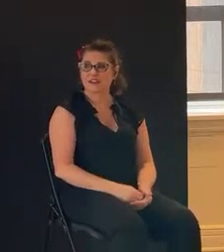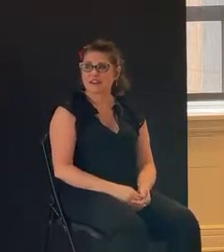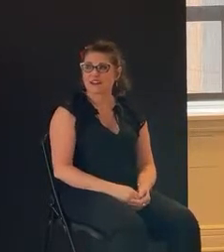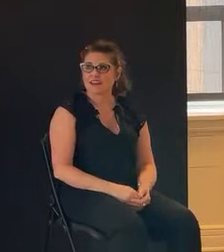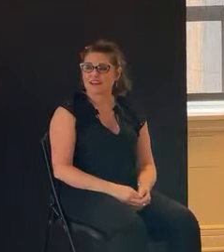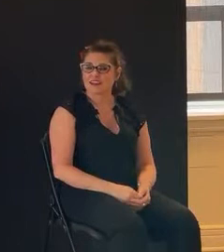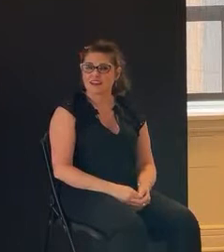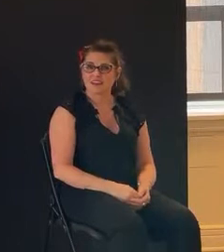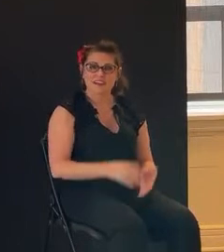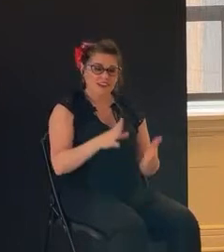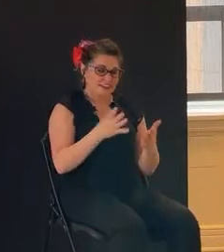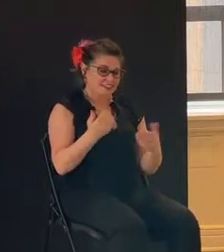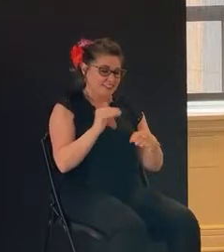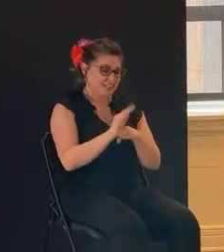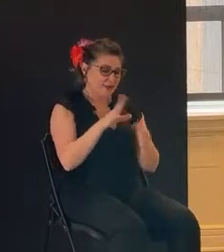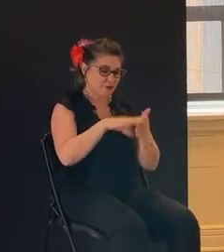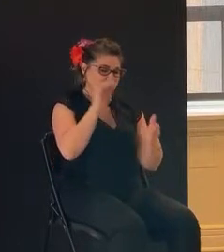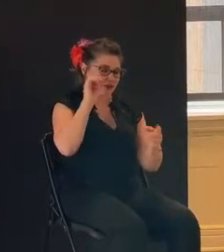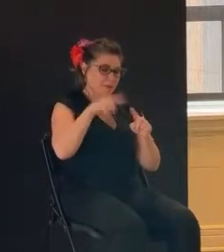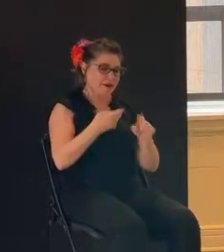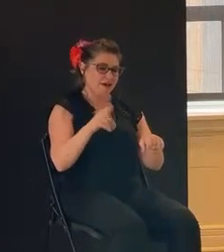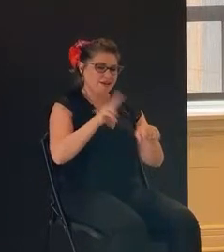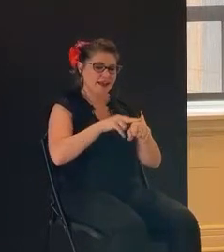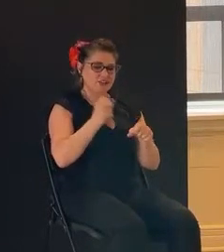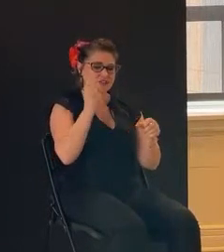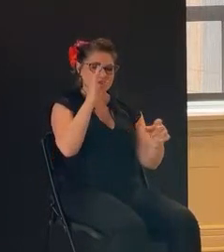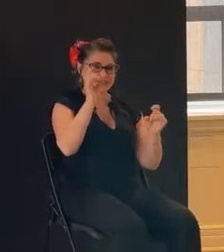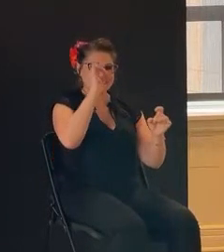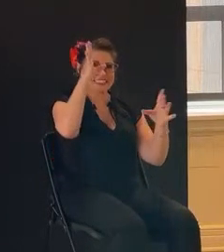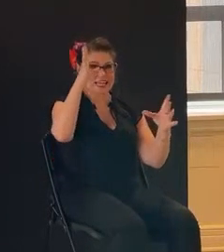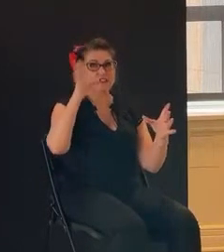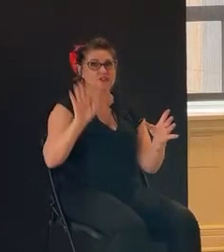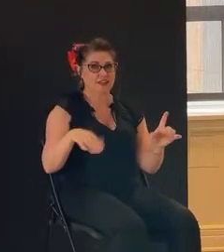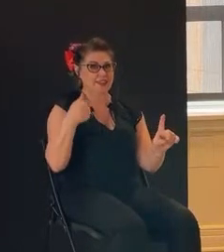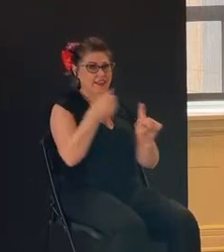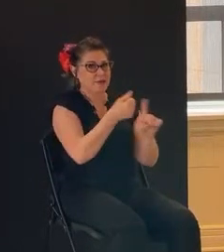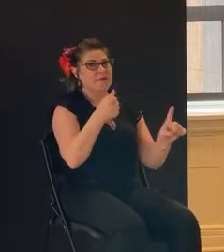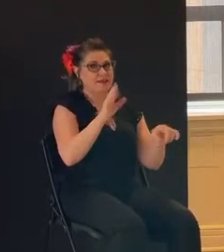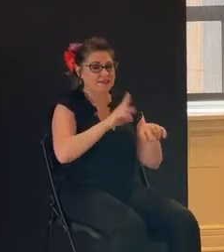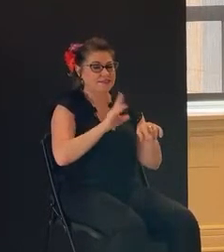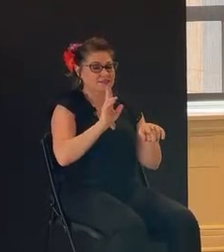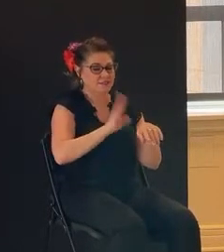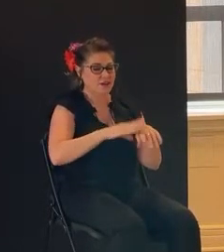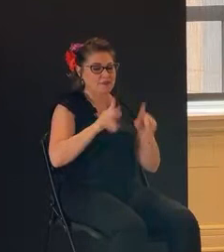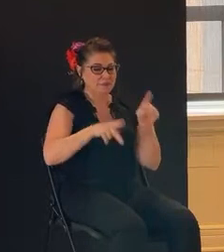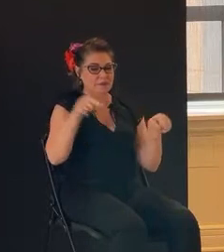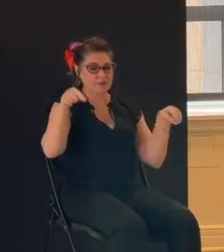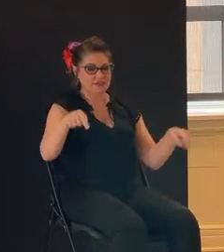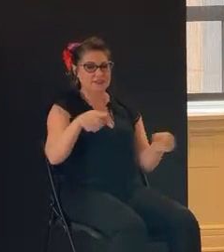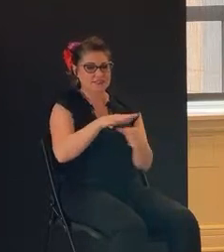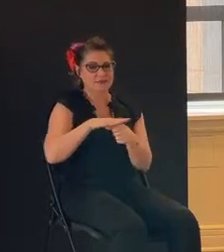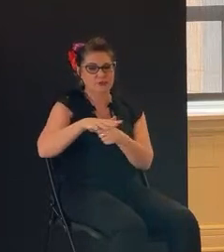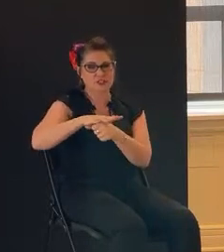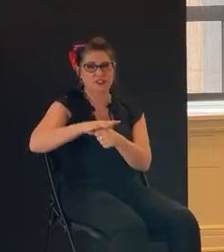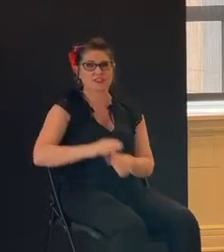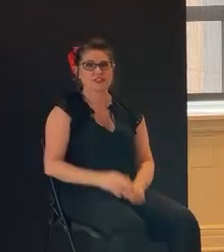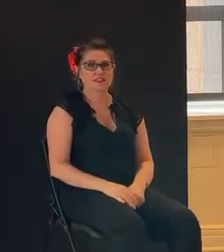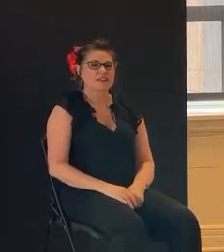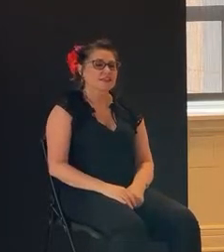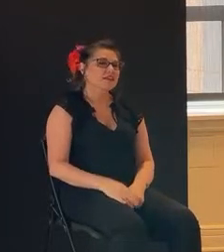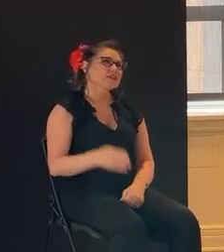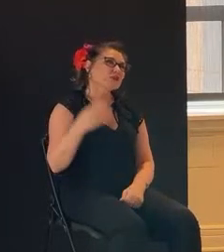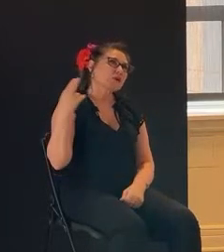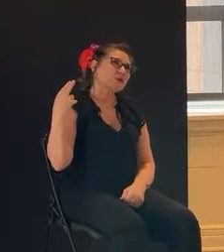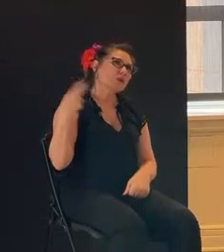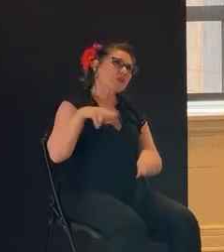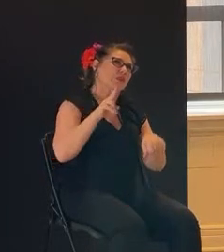Tonight, we'll be learning about natural disasters and their impacts on the people and nature of this region. And when we consider both the natural history of